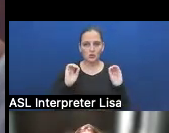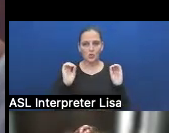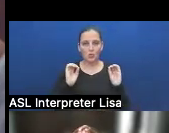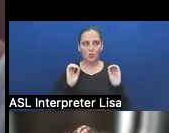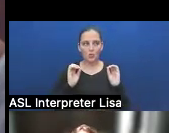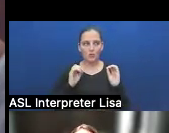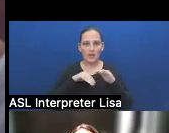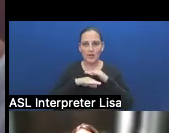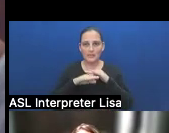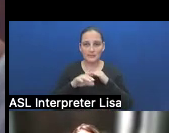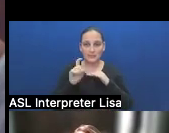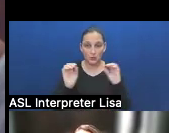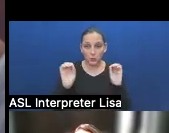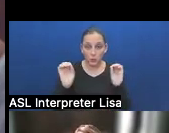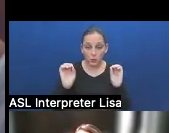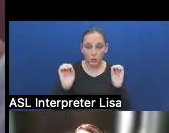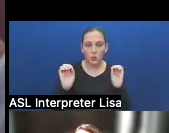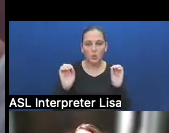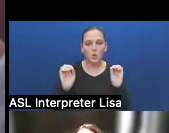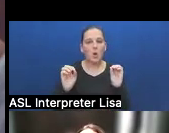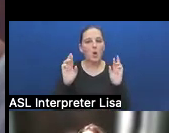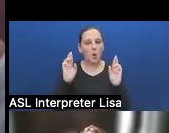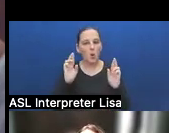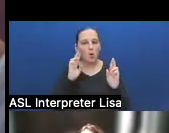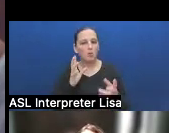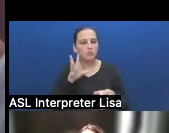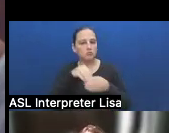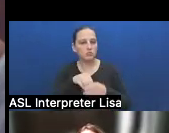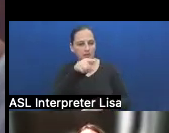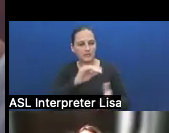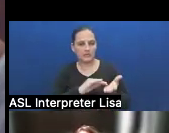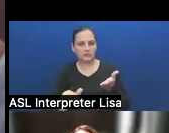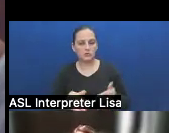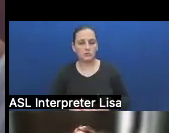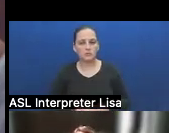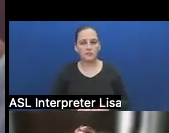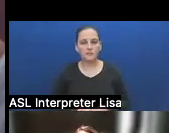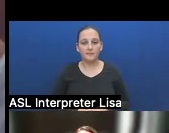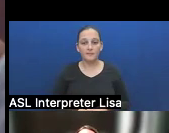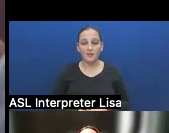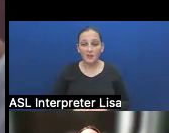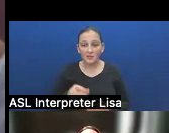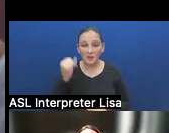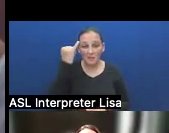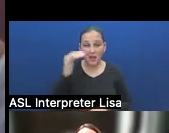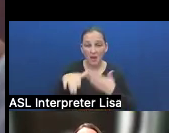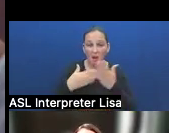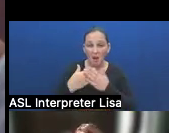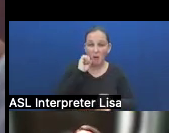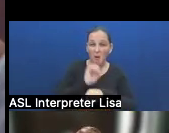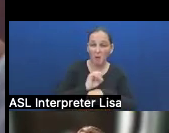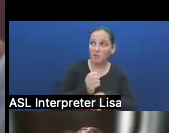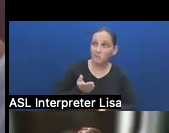accessibility need there, is under this exemption. Because just think about all those homework assignments and the need to make